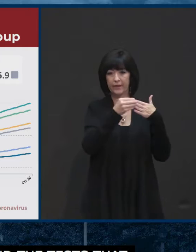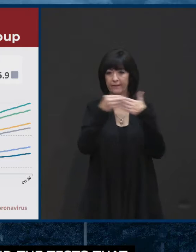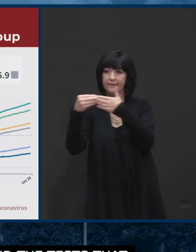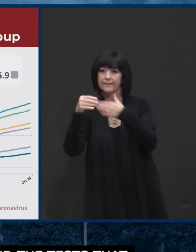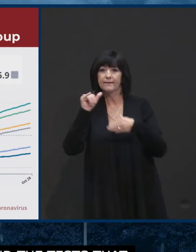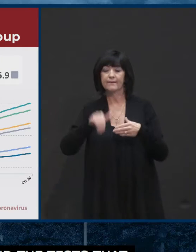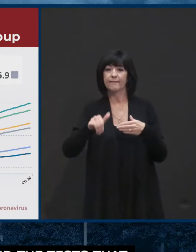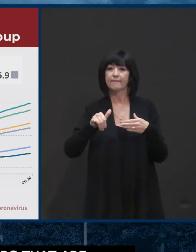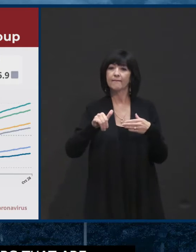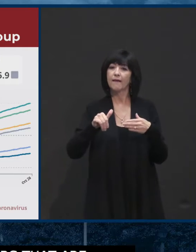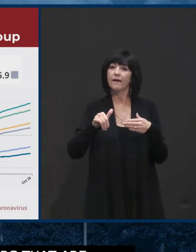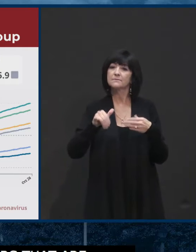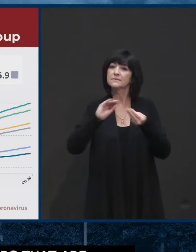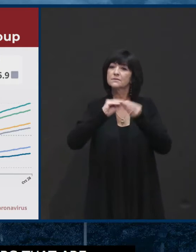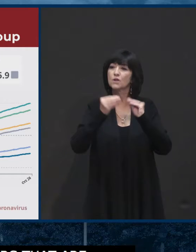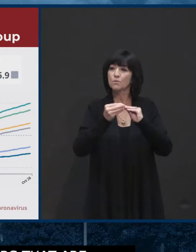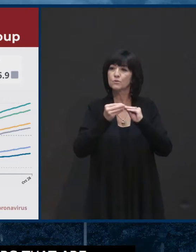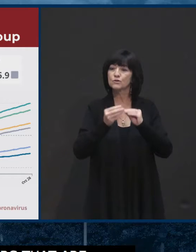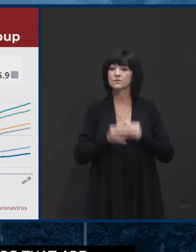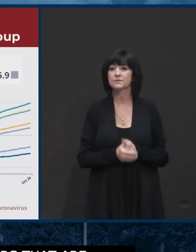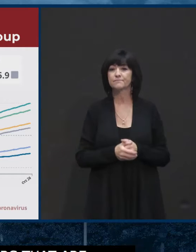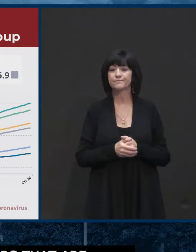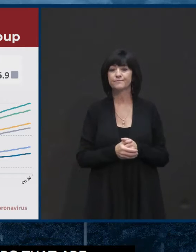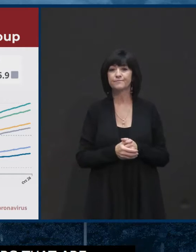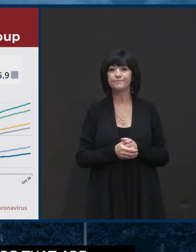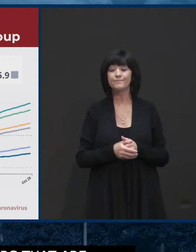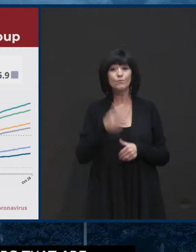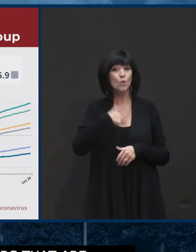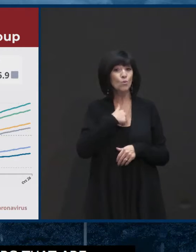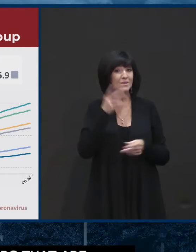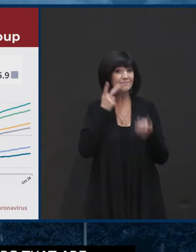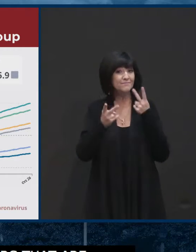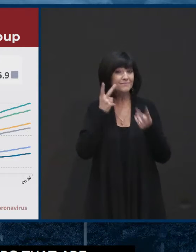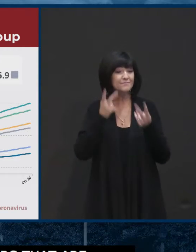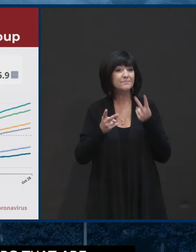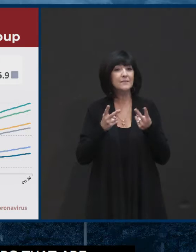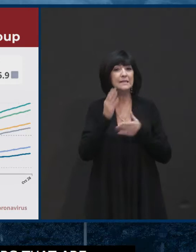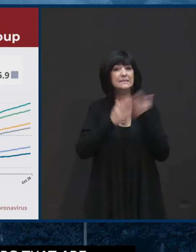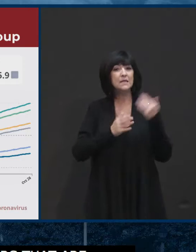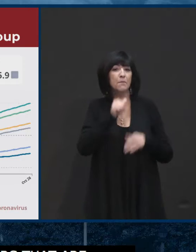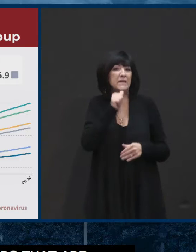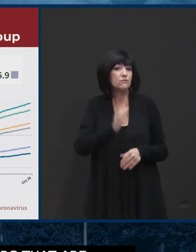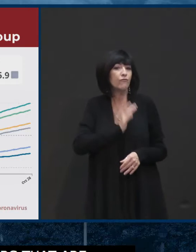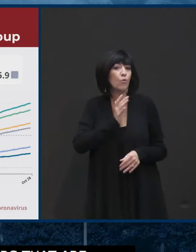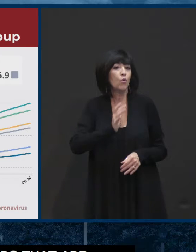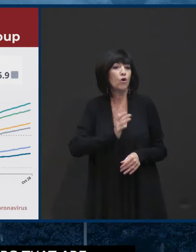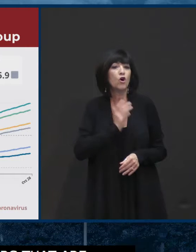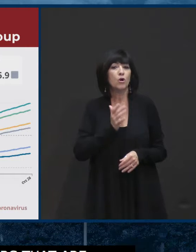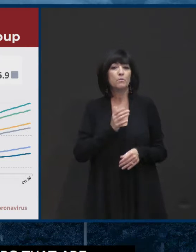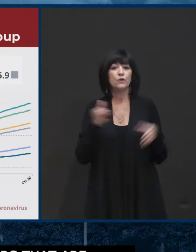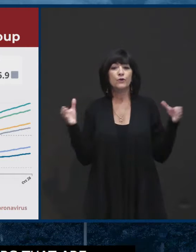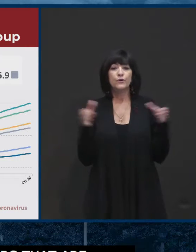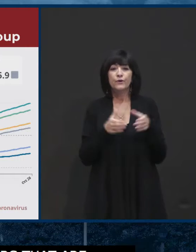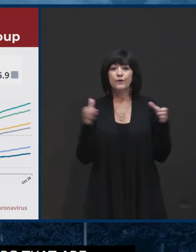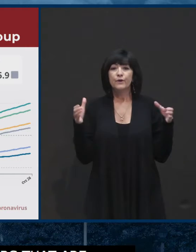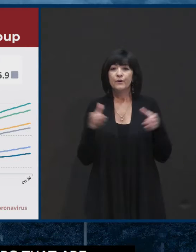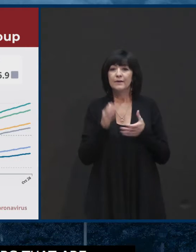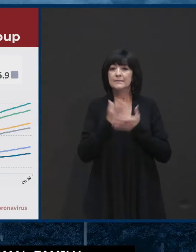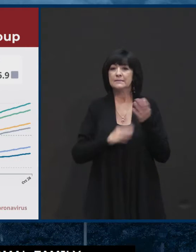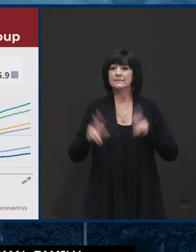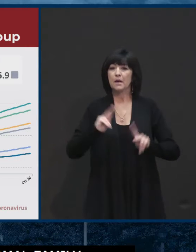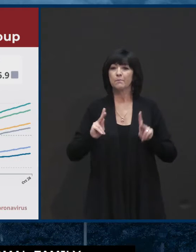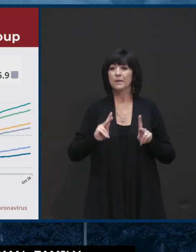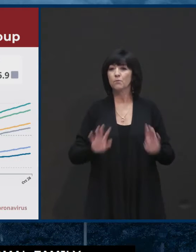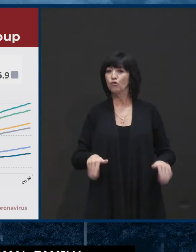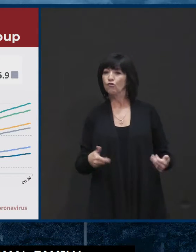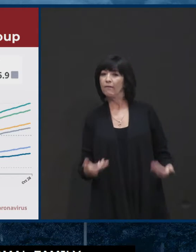of informal family gatherings, social gatherings that people let their guard down a little bit, maybe not